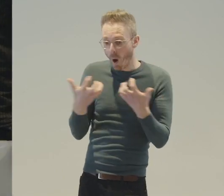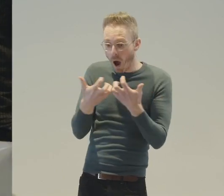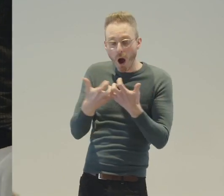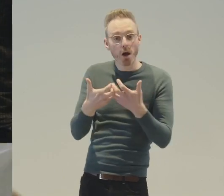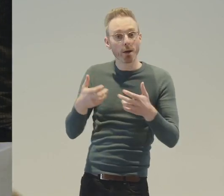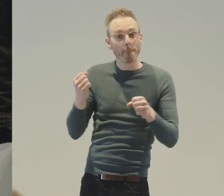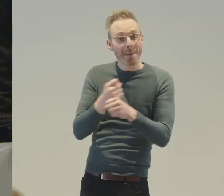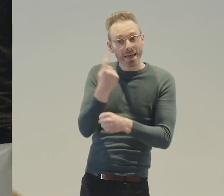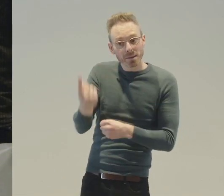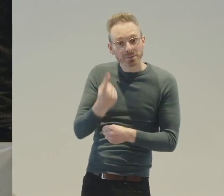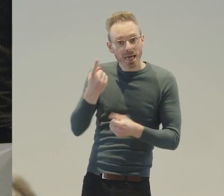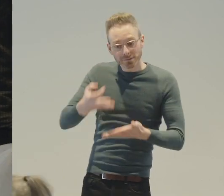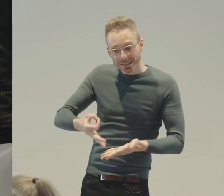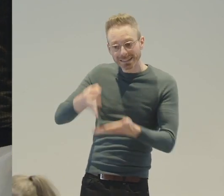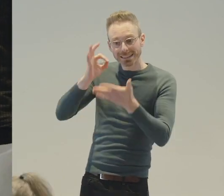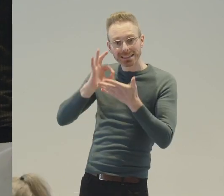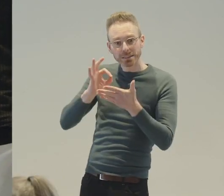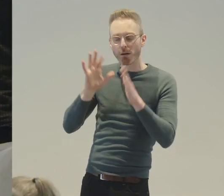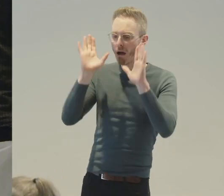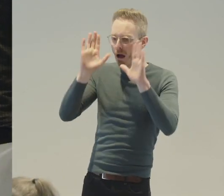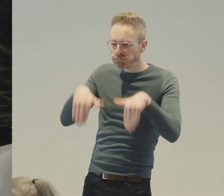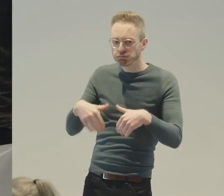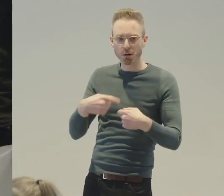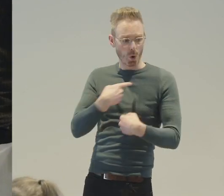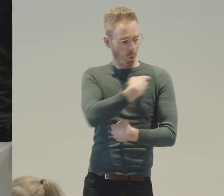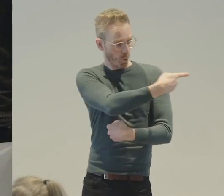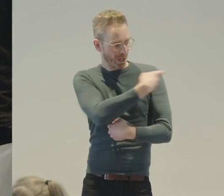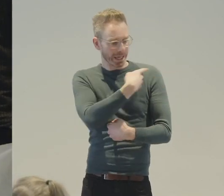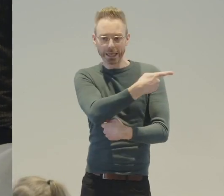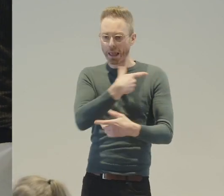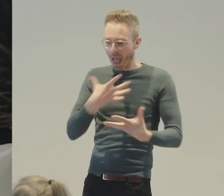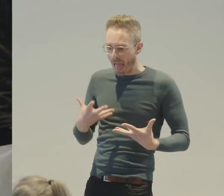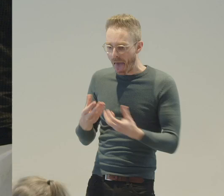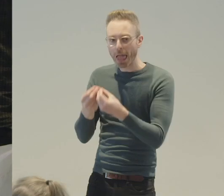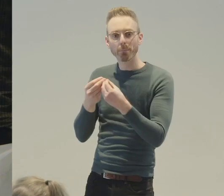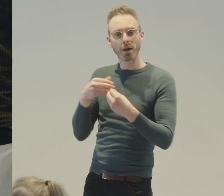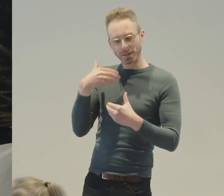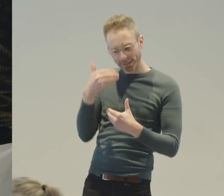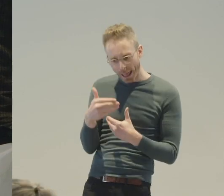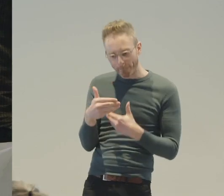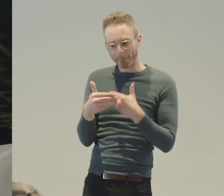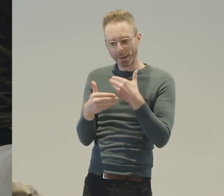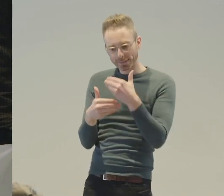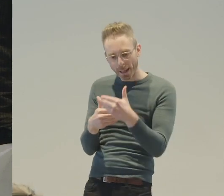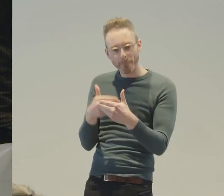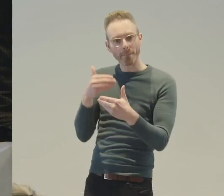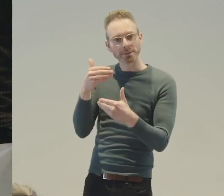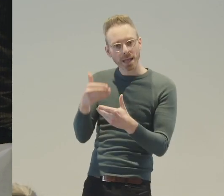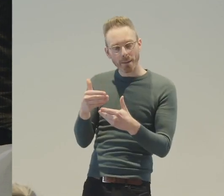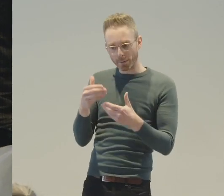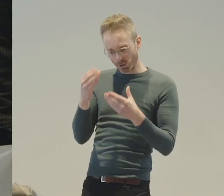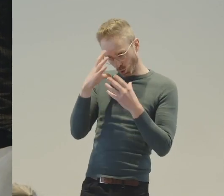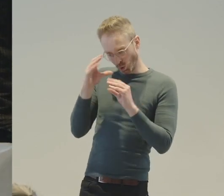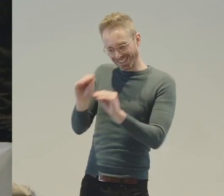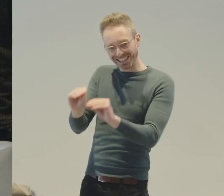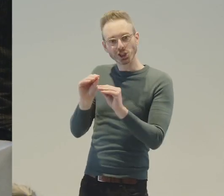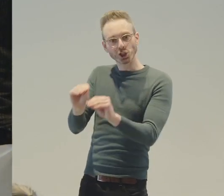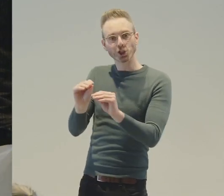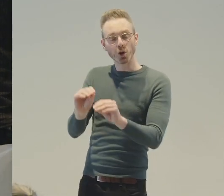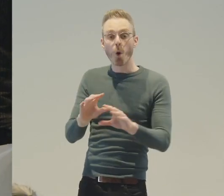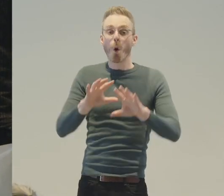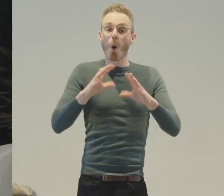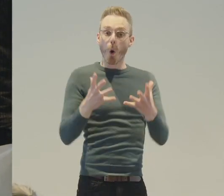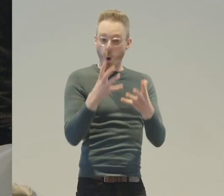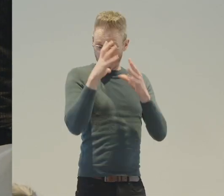it step by step, but a smart goal would be much more